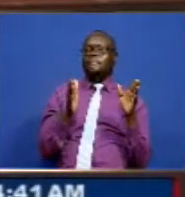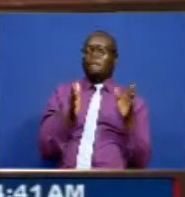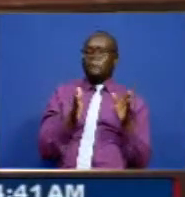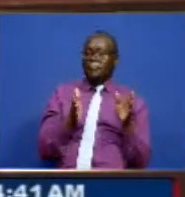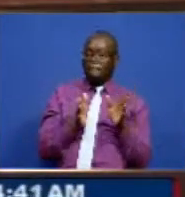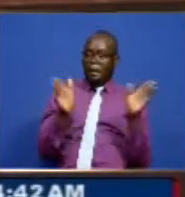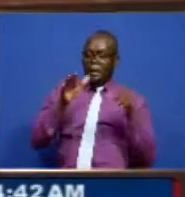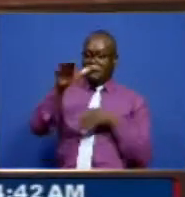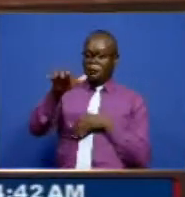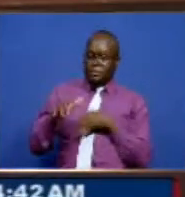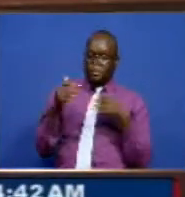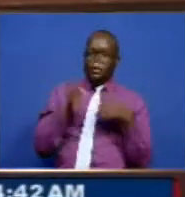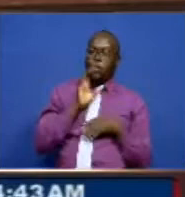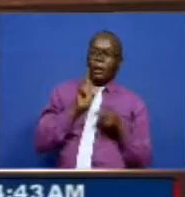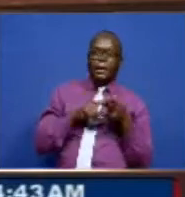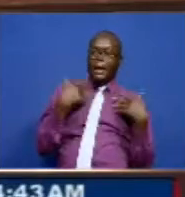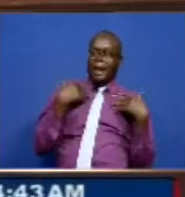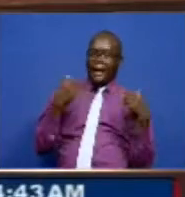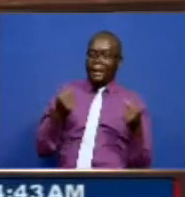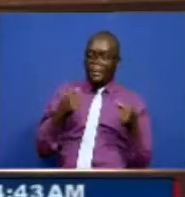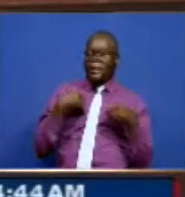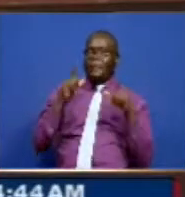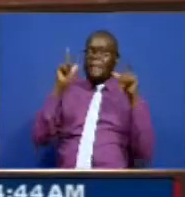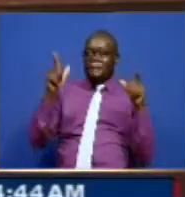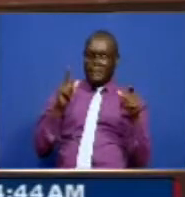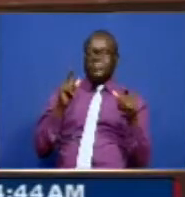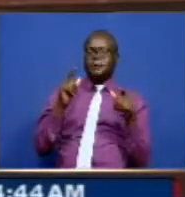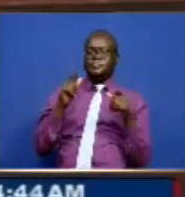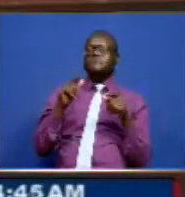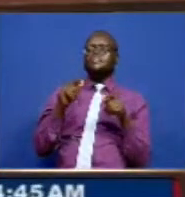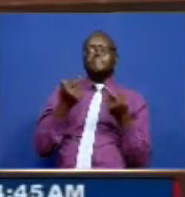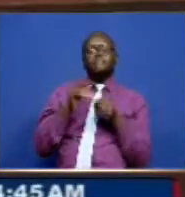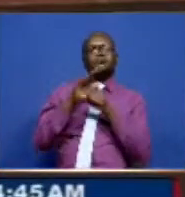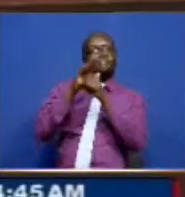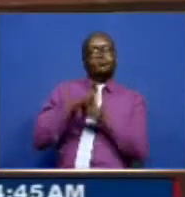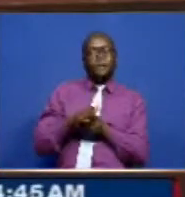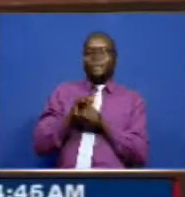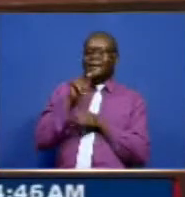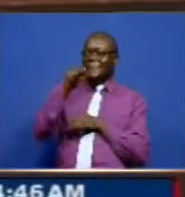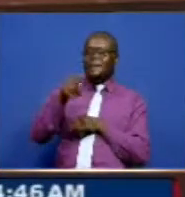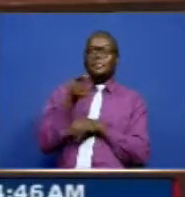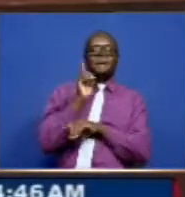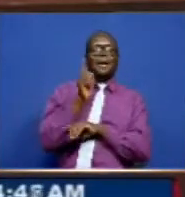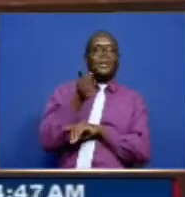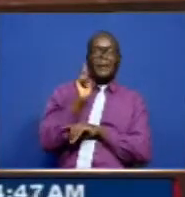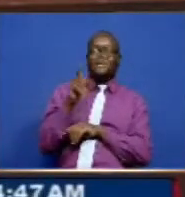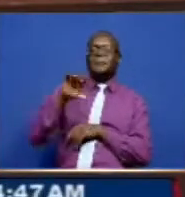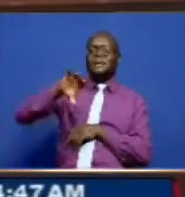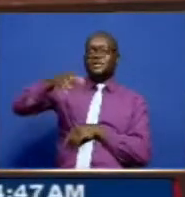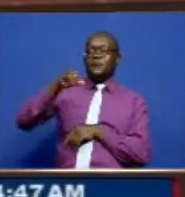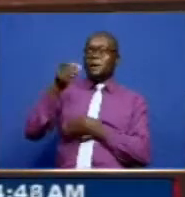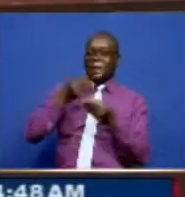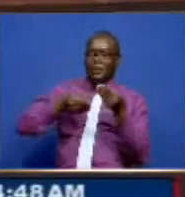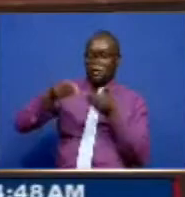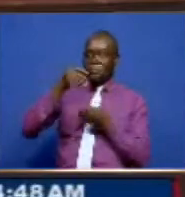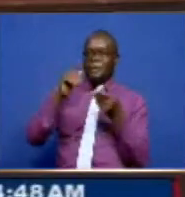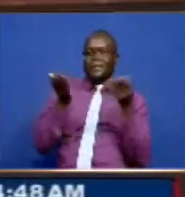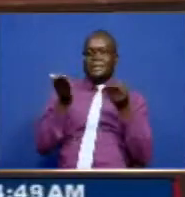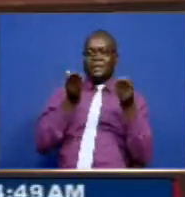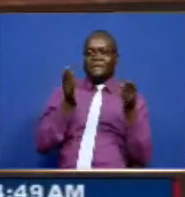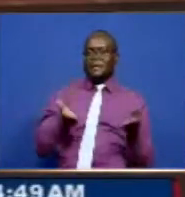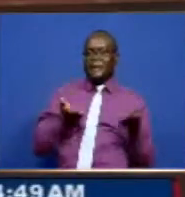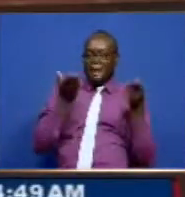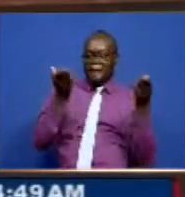transport, water and health are the biggest casualties and since remain a threat to the county economy and service